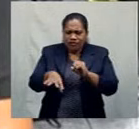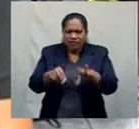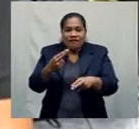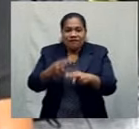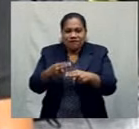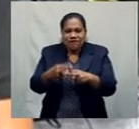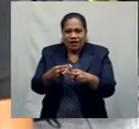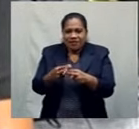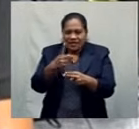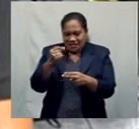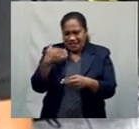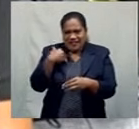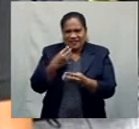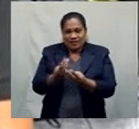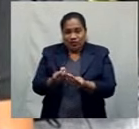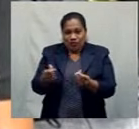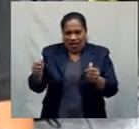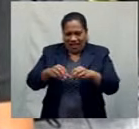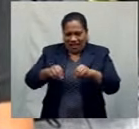really help farmers to